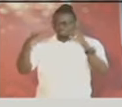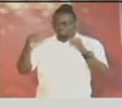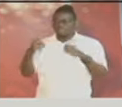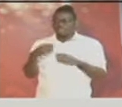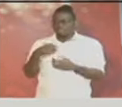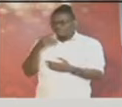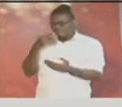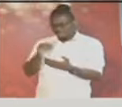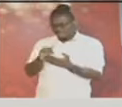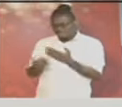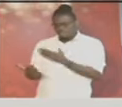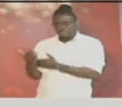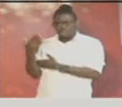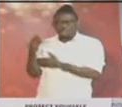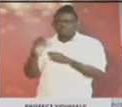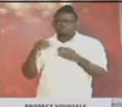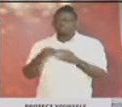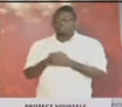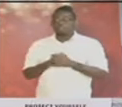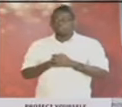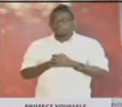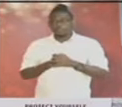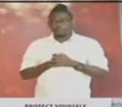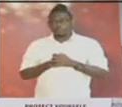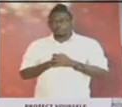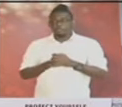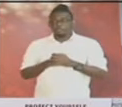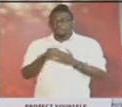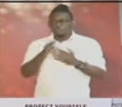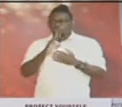Hines for today's clinical update.